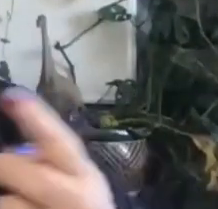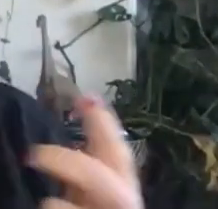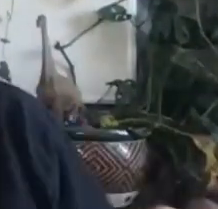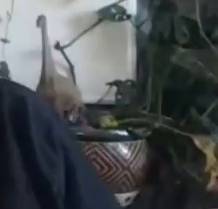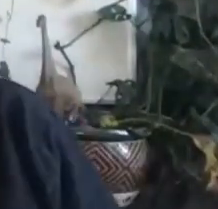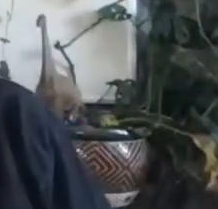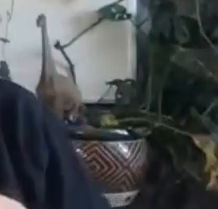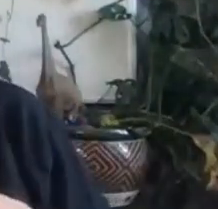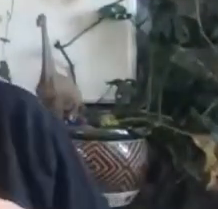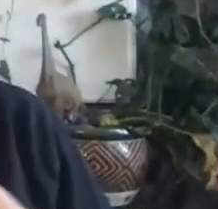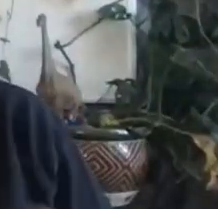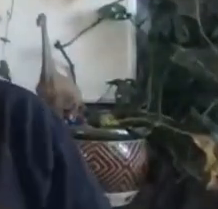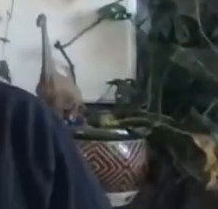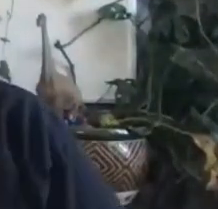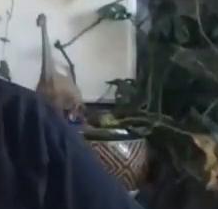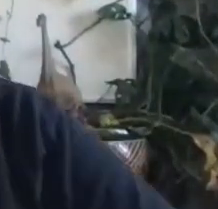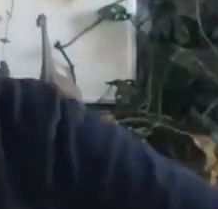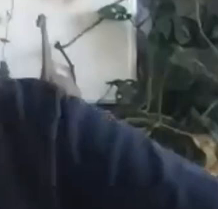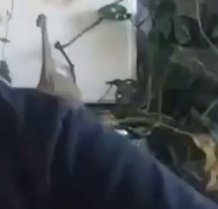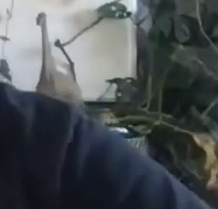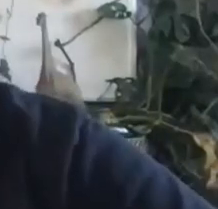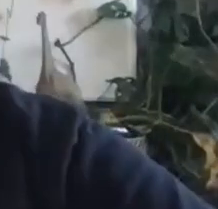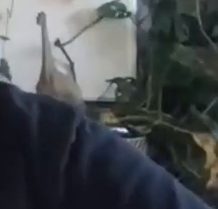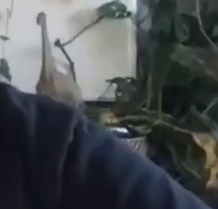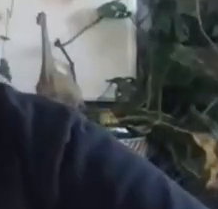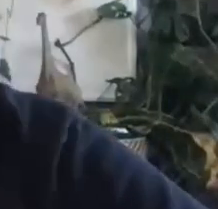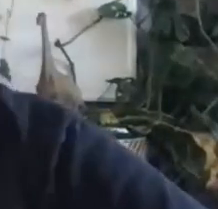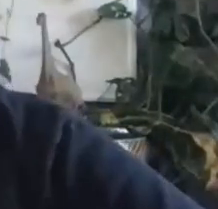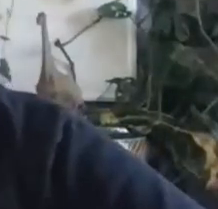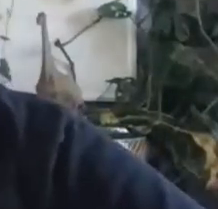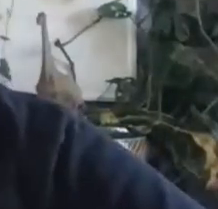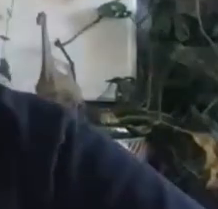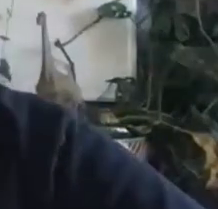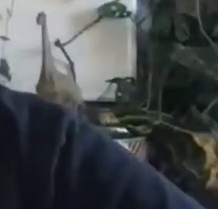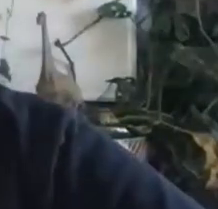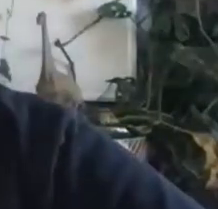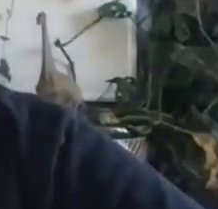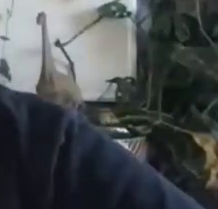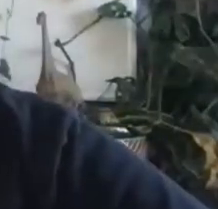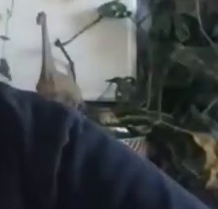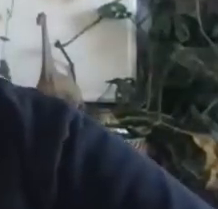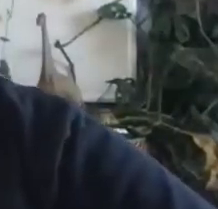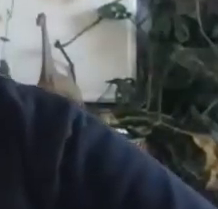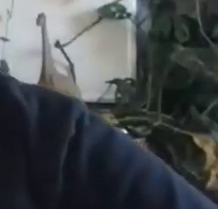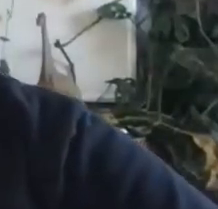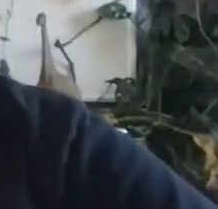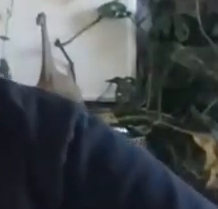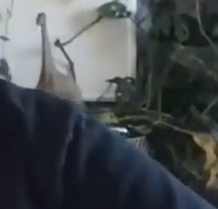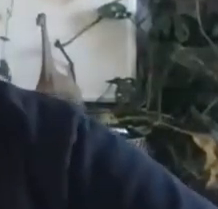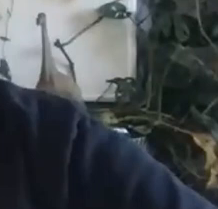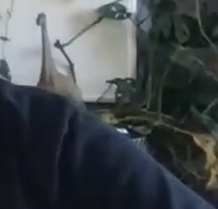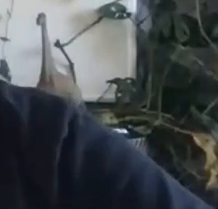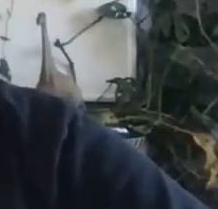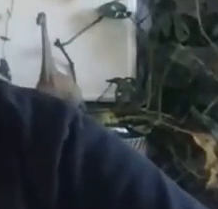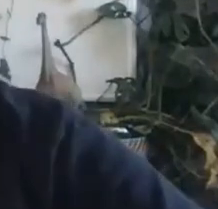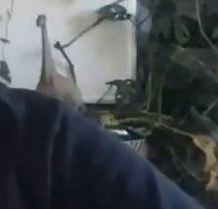say who he is, what he does, why he likes it, and then we're gonna give the floor kind of to you to ask questions.